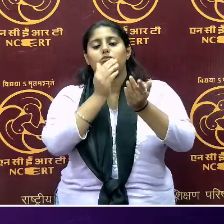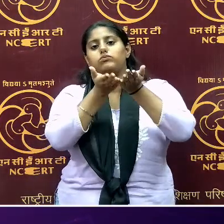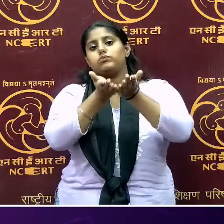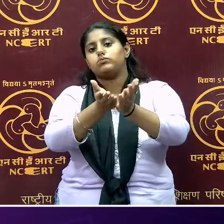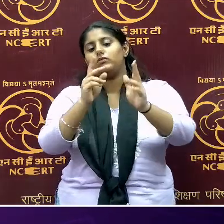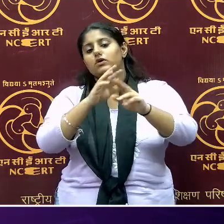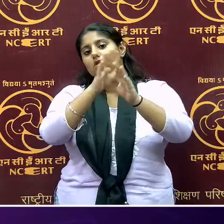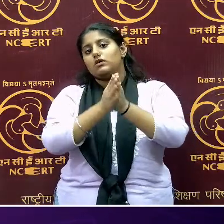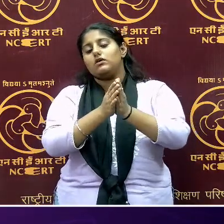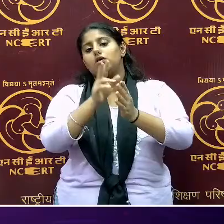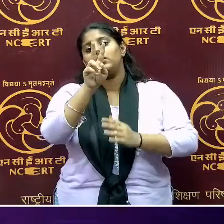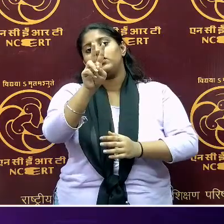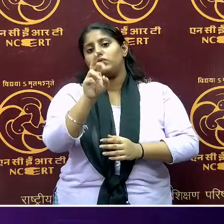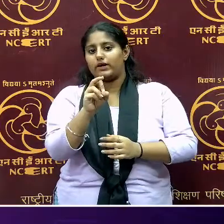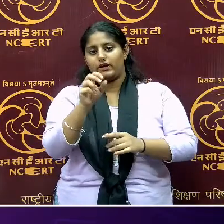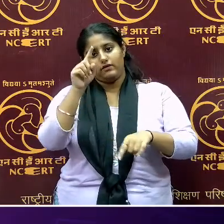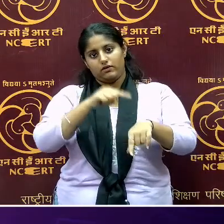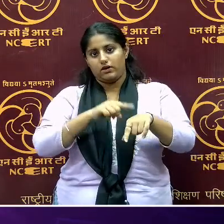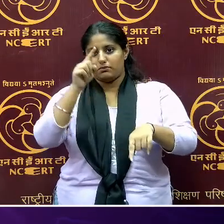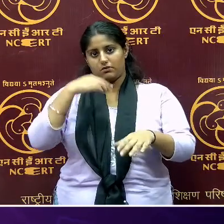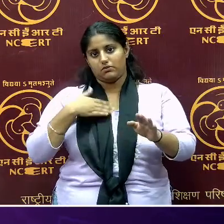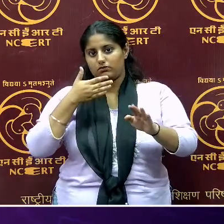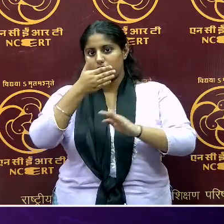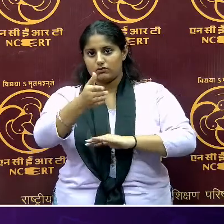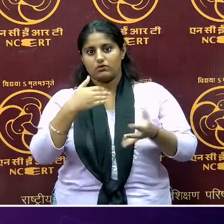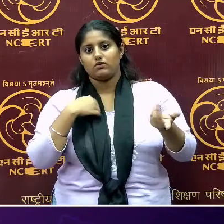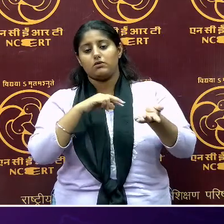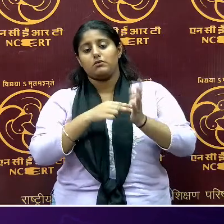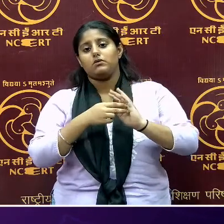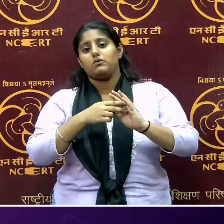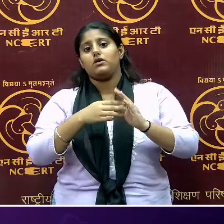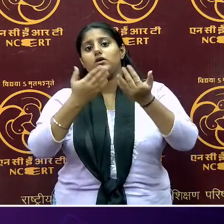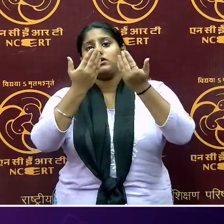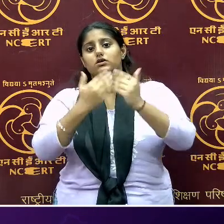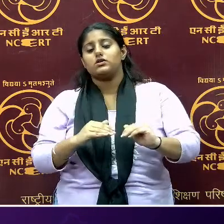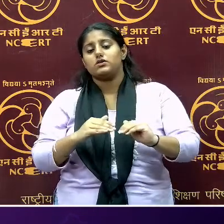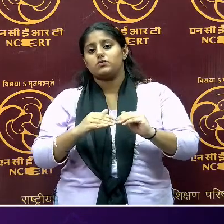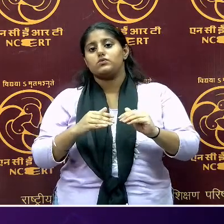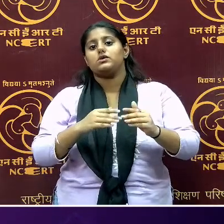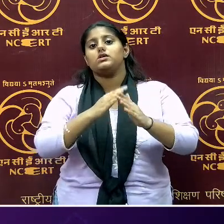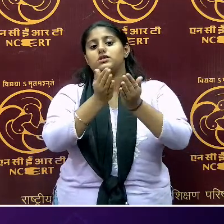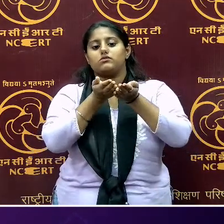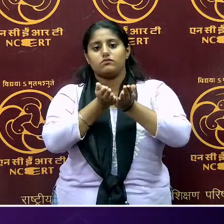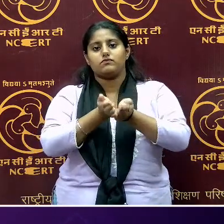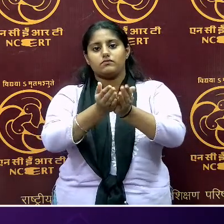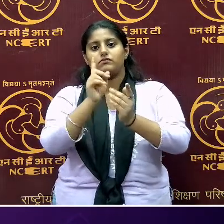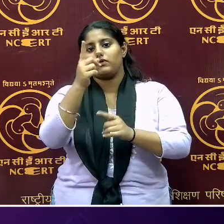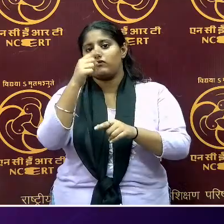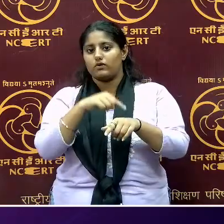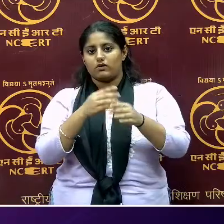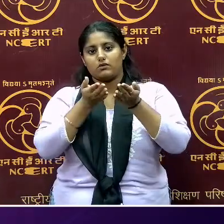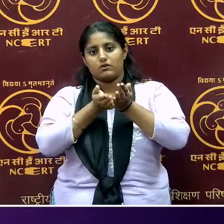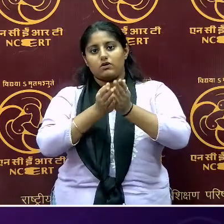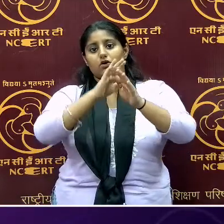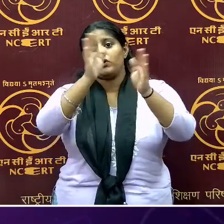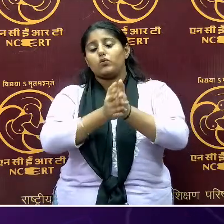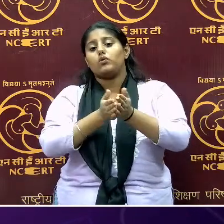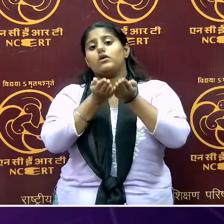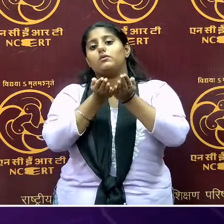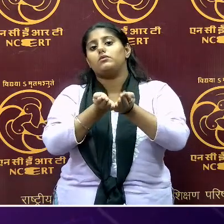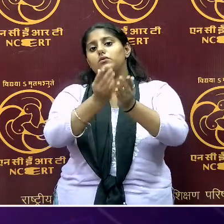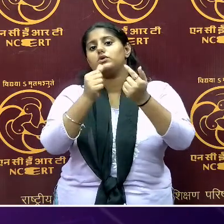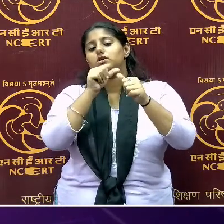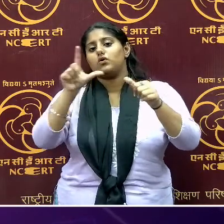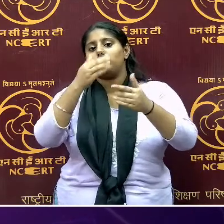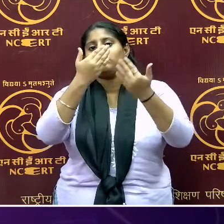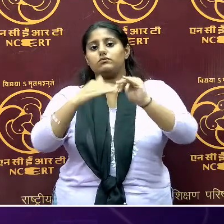carry 20 at a time. So, number of students that can travel in a boat is 20. Total boats needed for all students will be